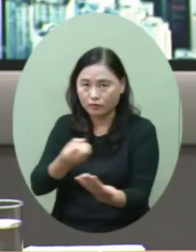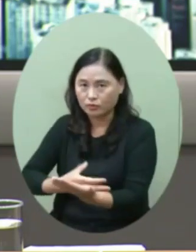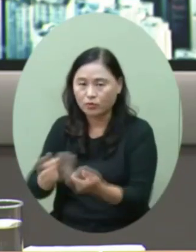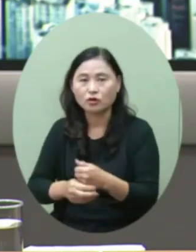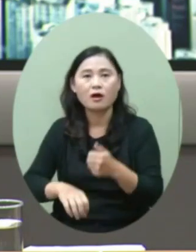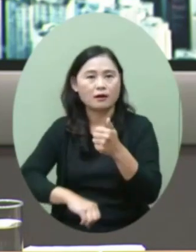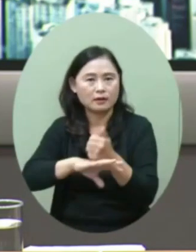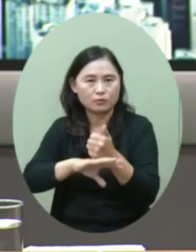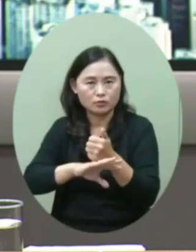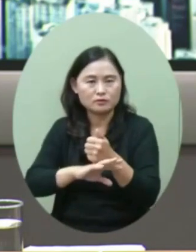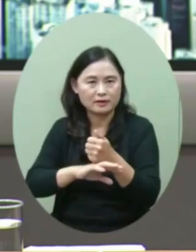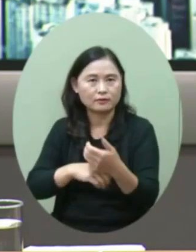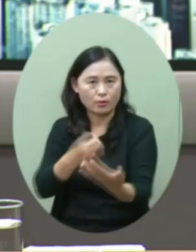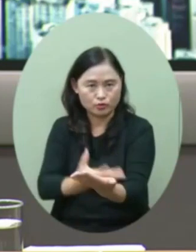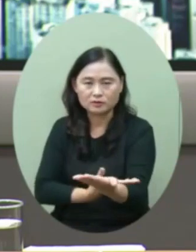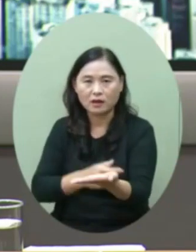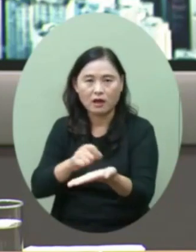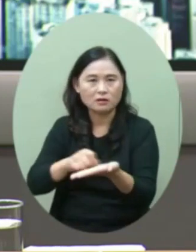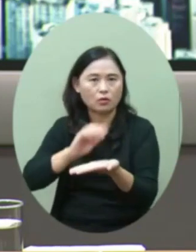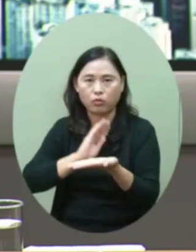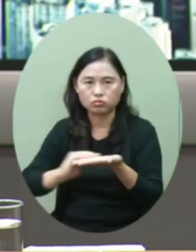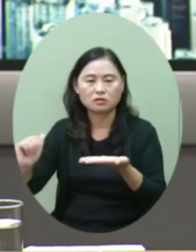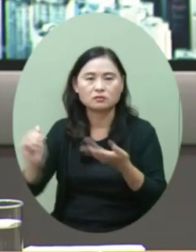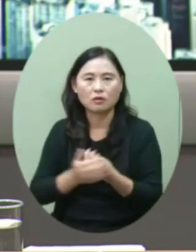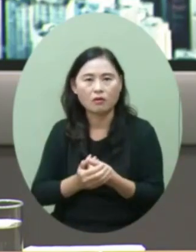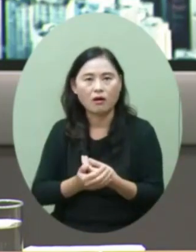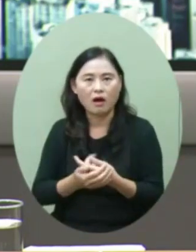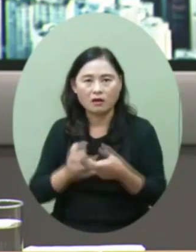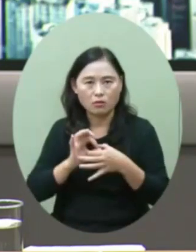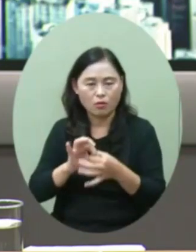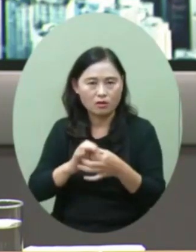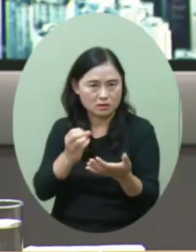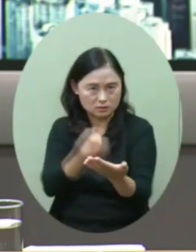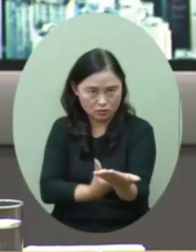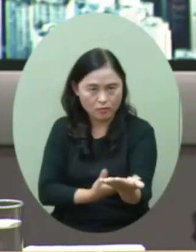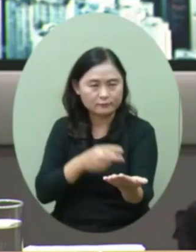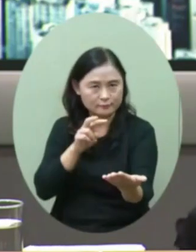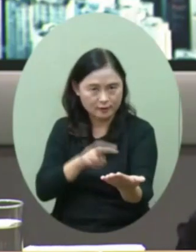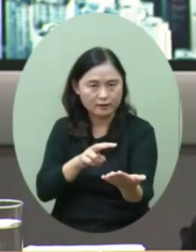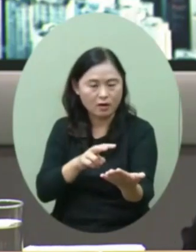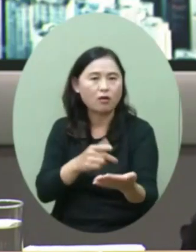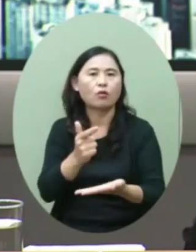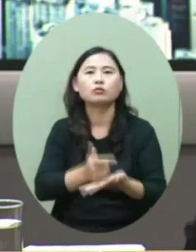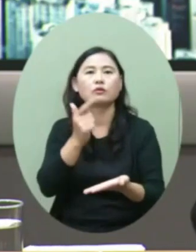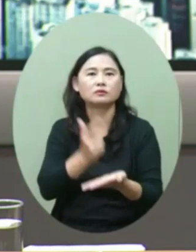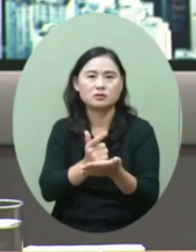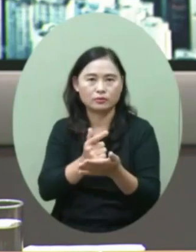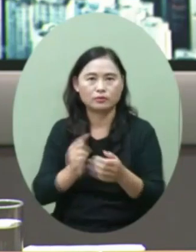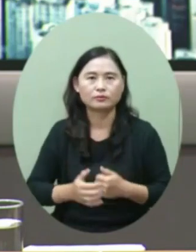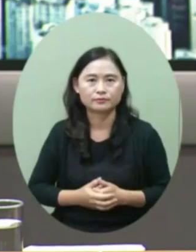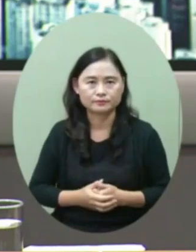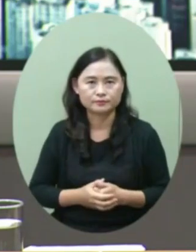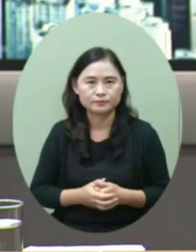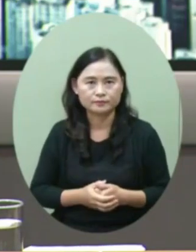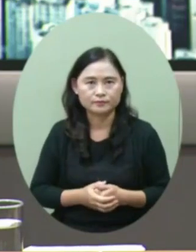two articles have brought out the very fundamental principles and will facilitate the